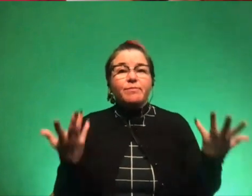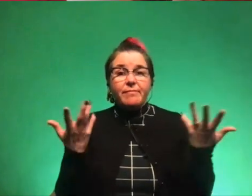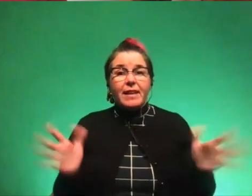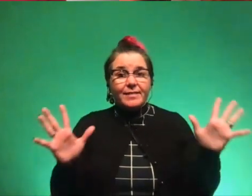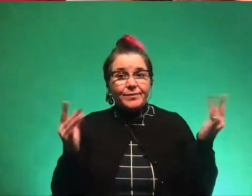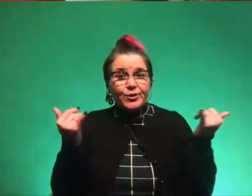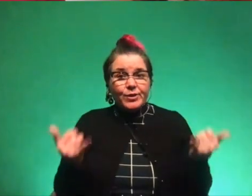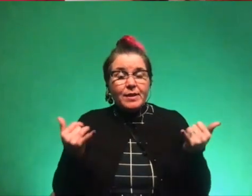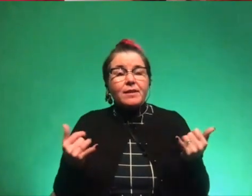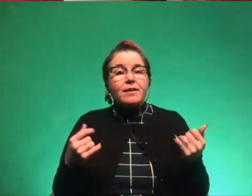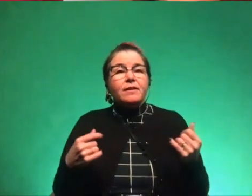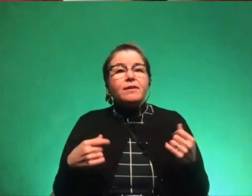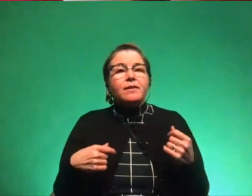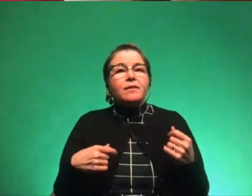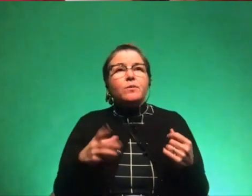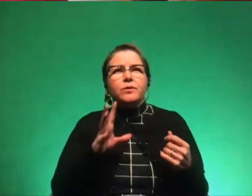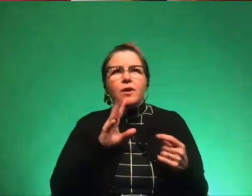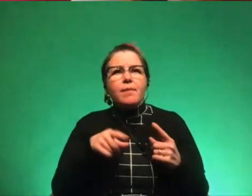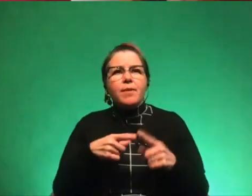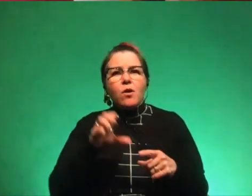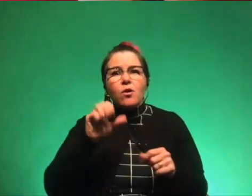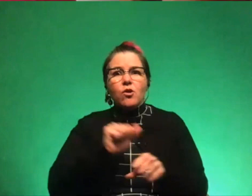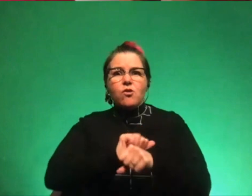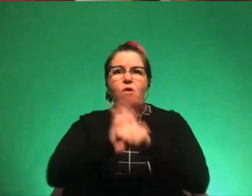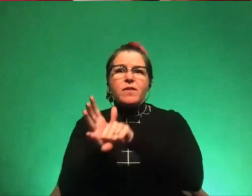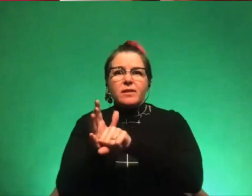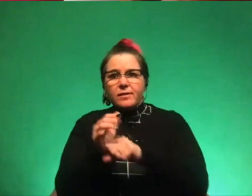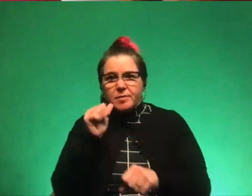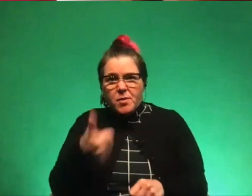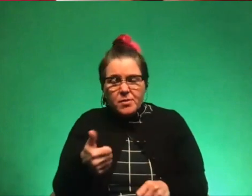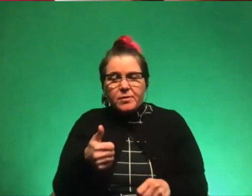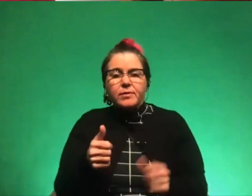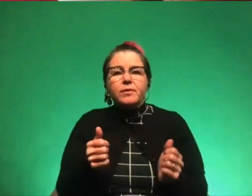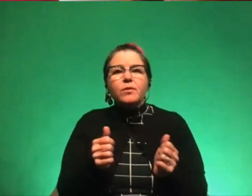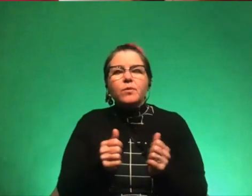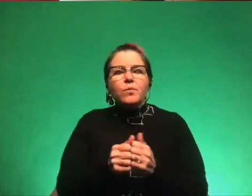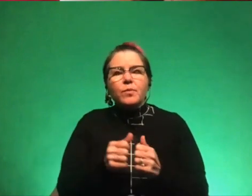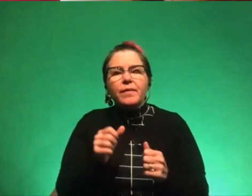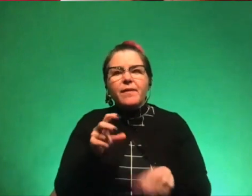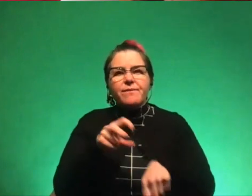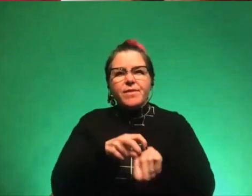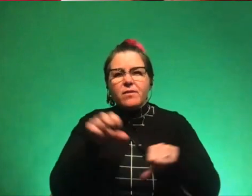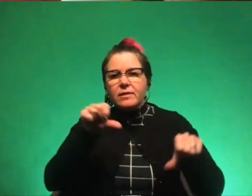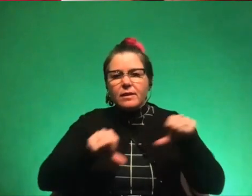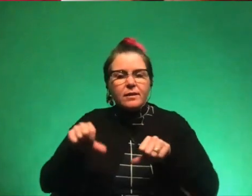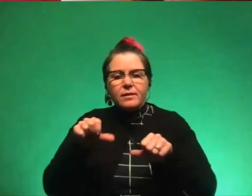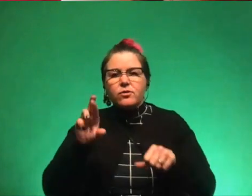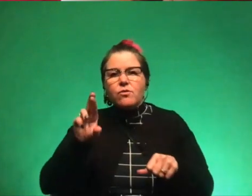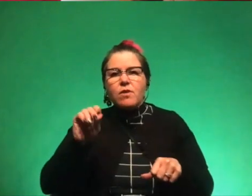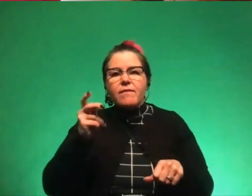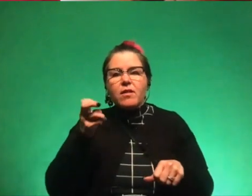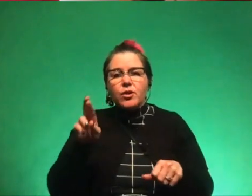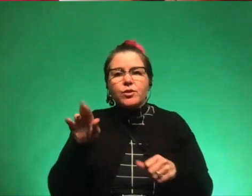today. We are talking about COVID-19 tomorrow with some virologists at Rockefeller in New York